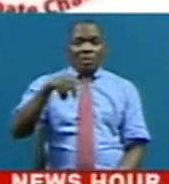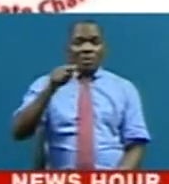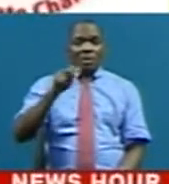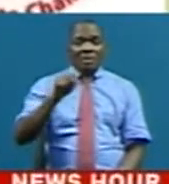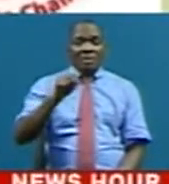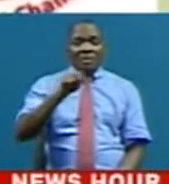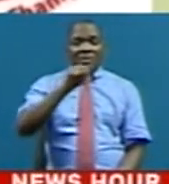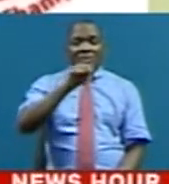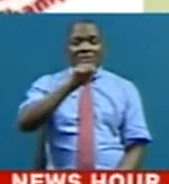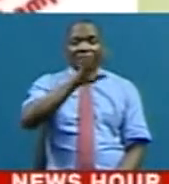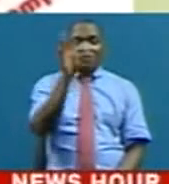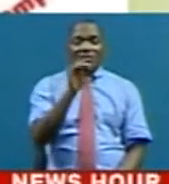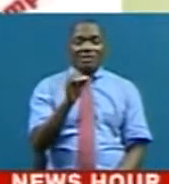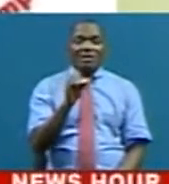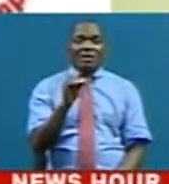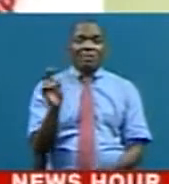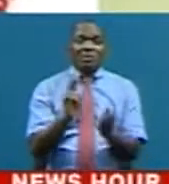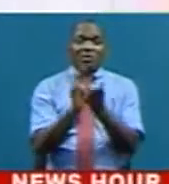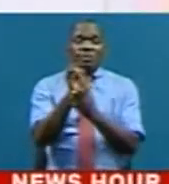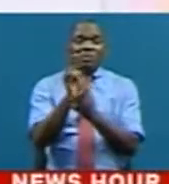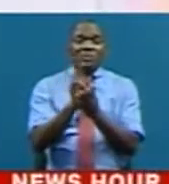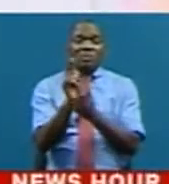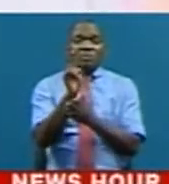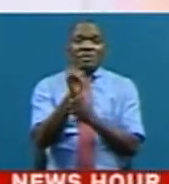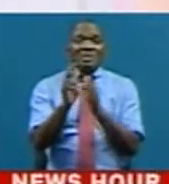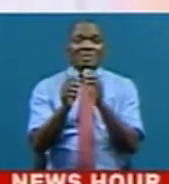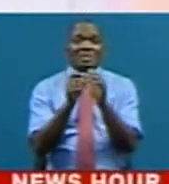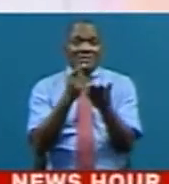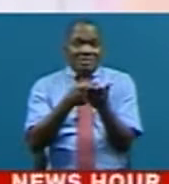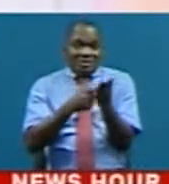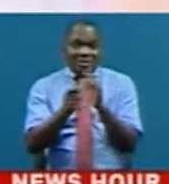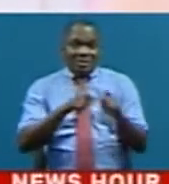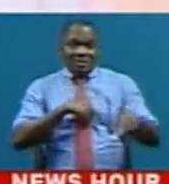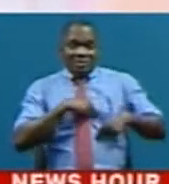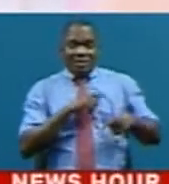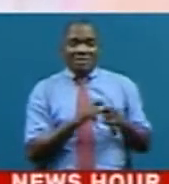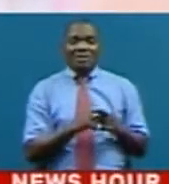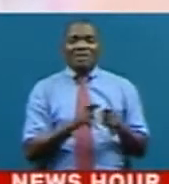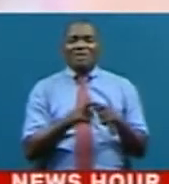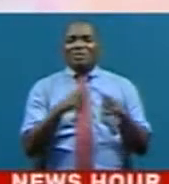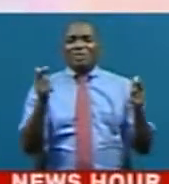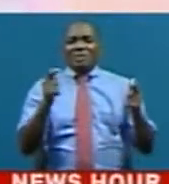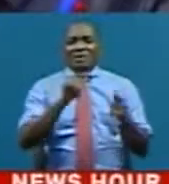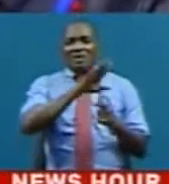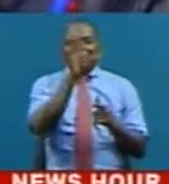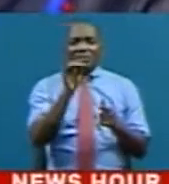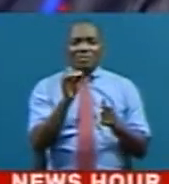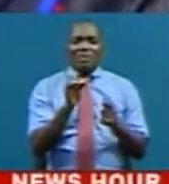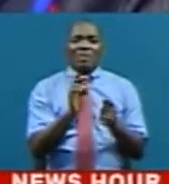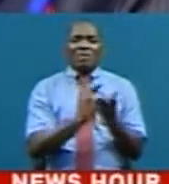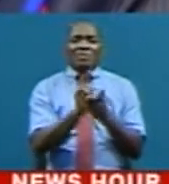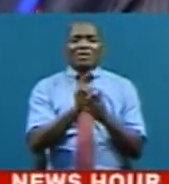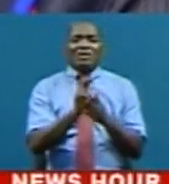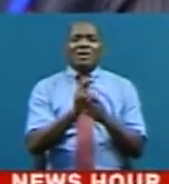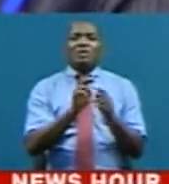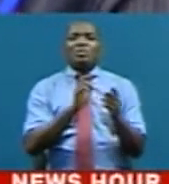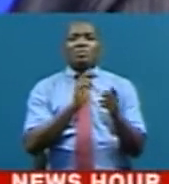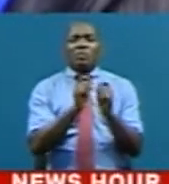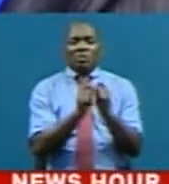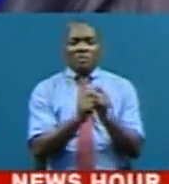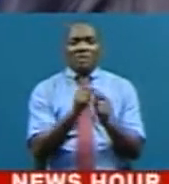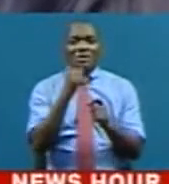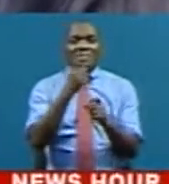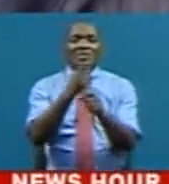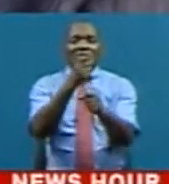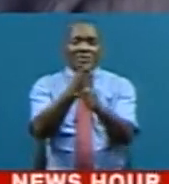The Pan-African Universities Debate Championship, PAUDC, is the biggest African inter-university debate